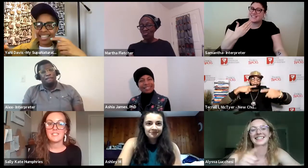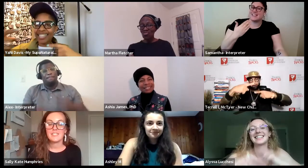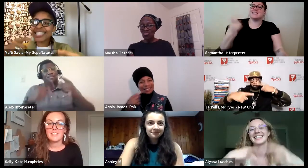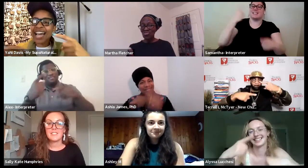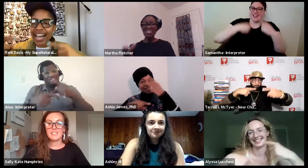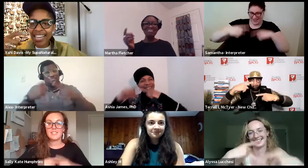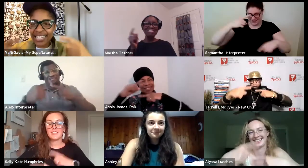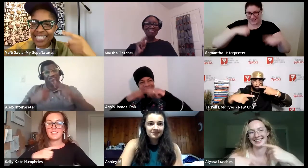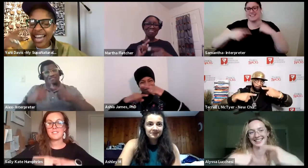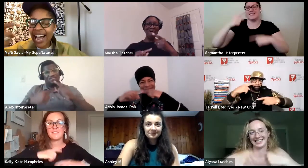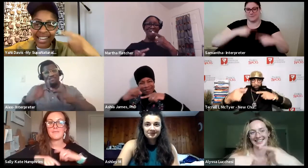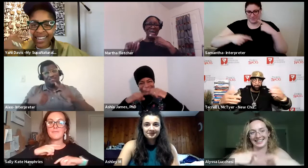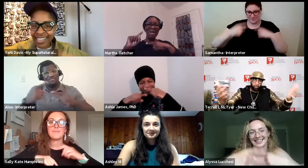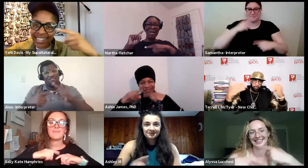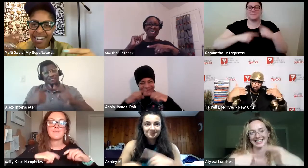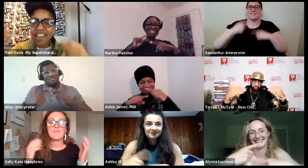sign.